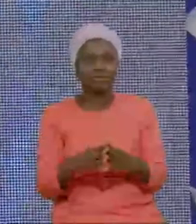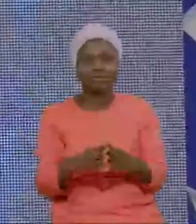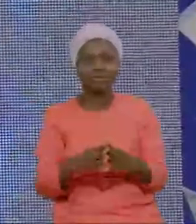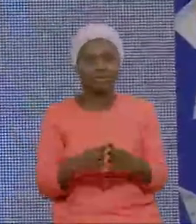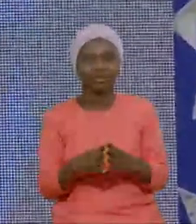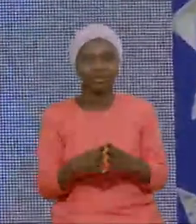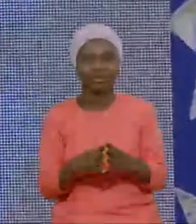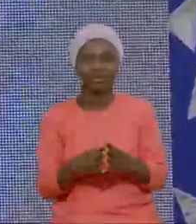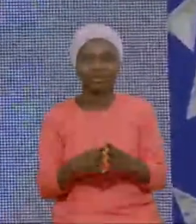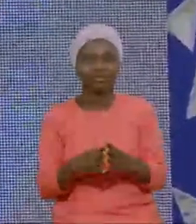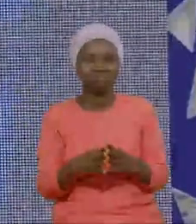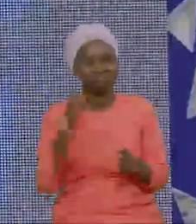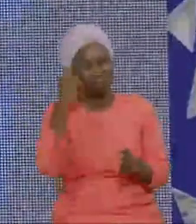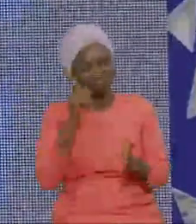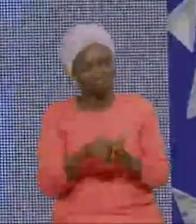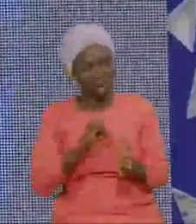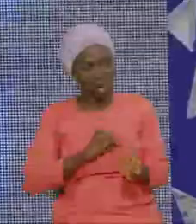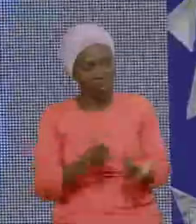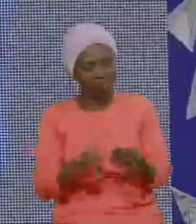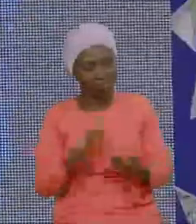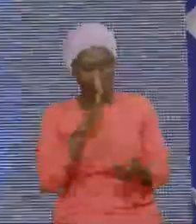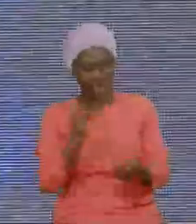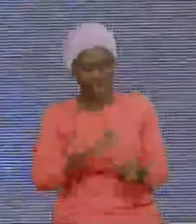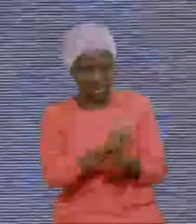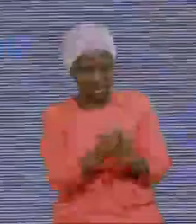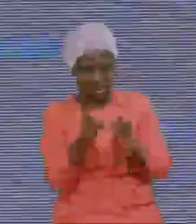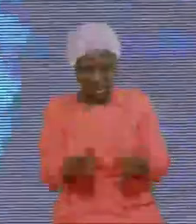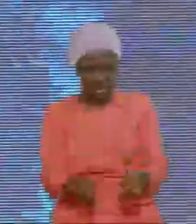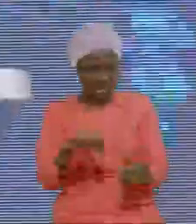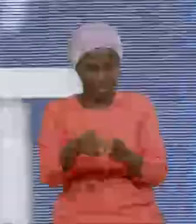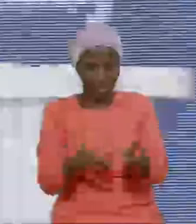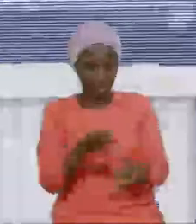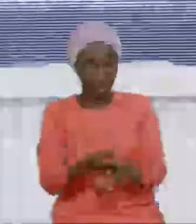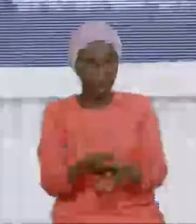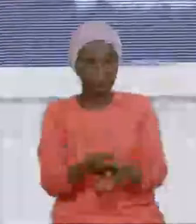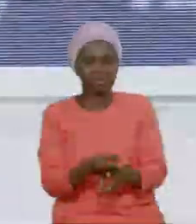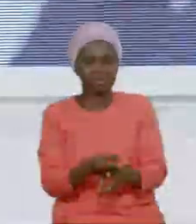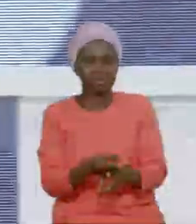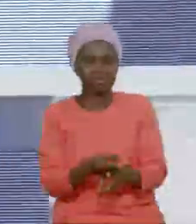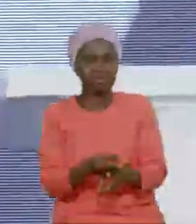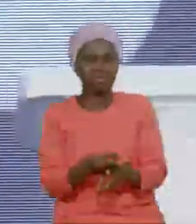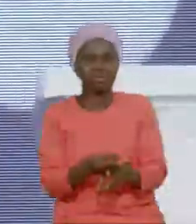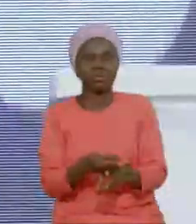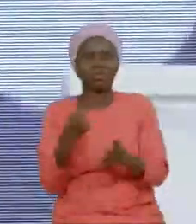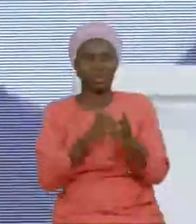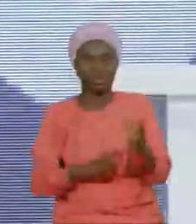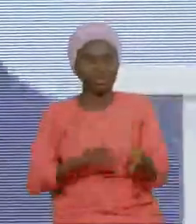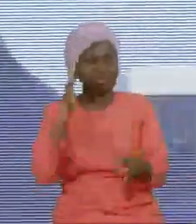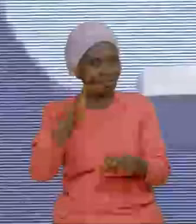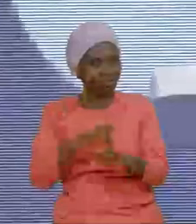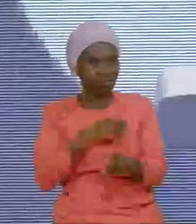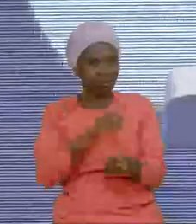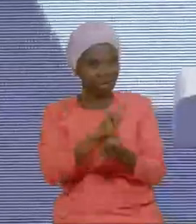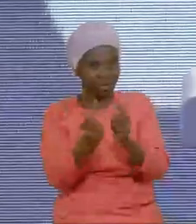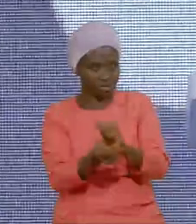I want to be a change agent in the world. Yes, the Lord will touch and the Lord will transform